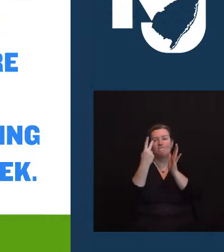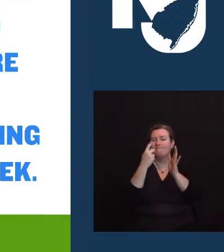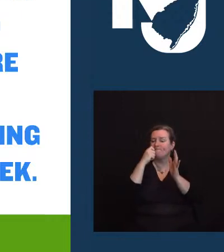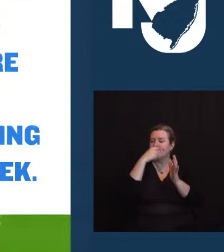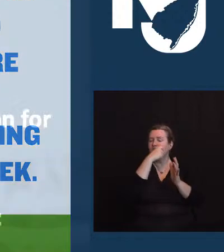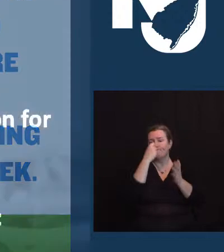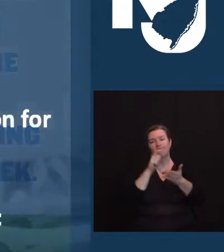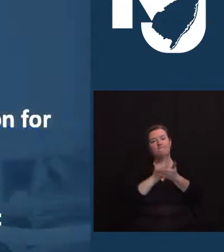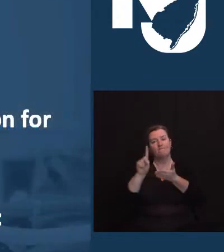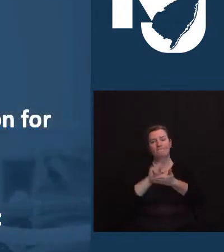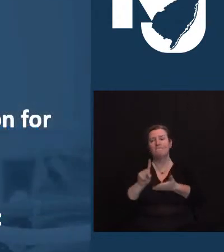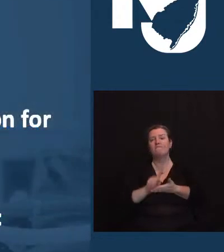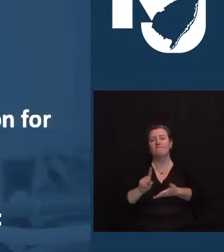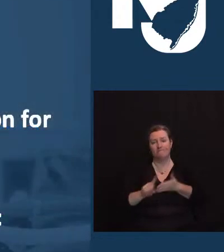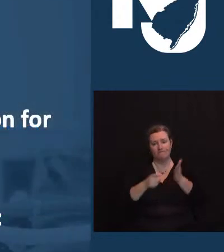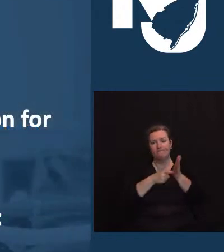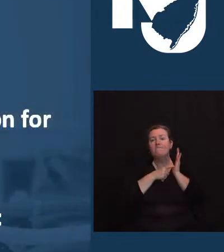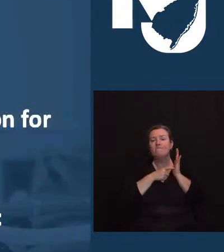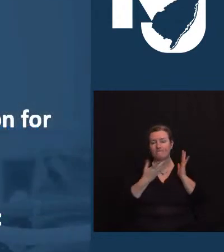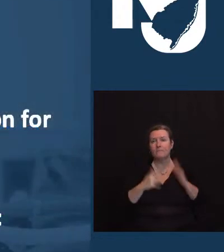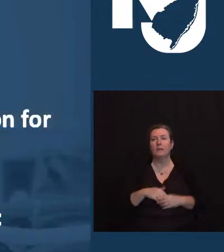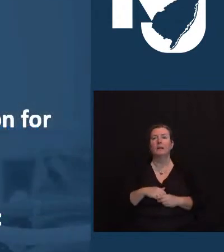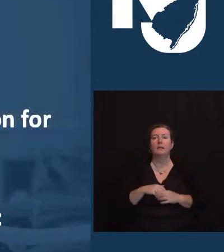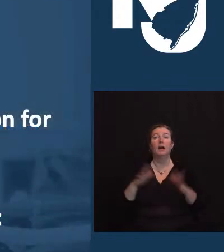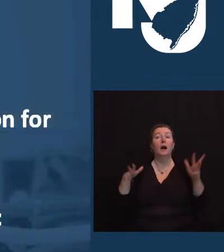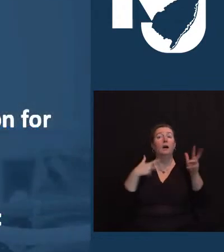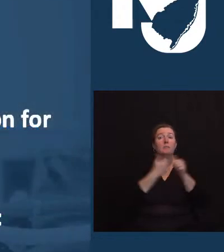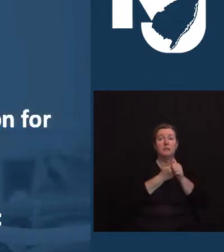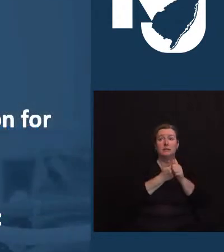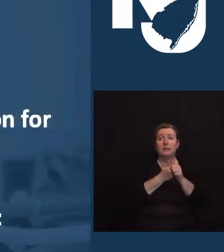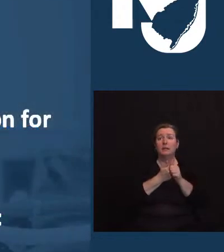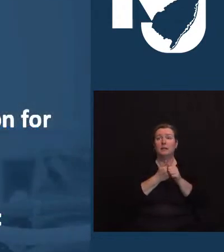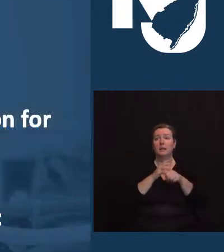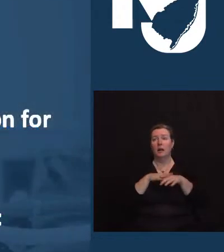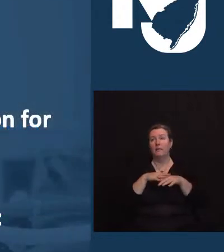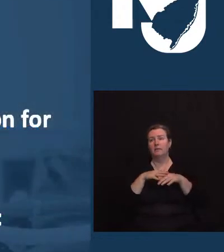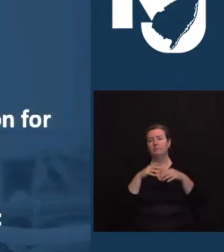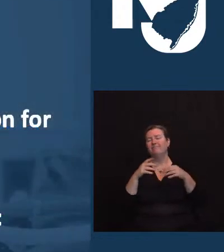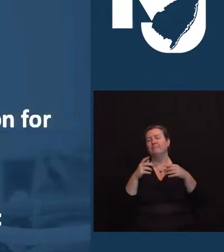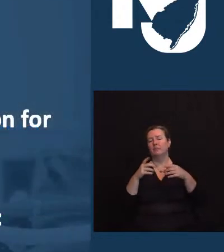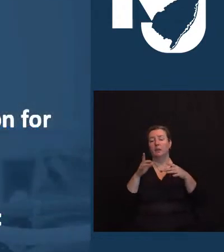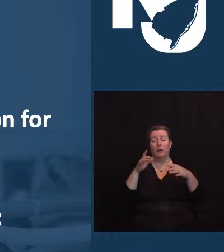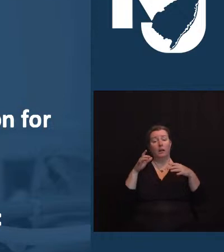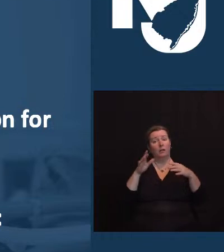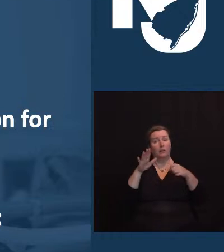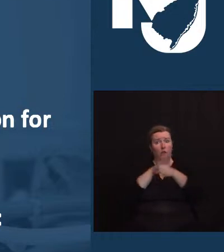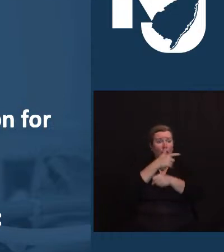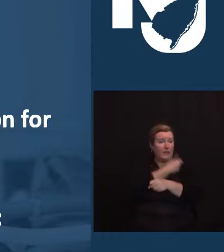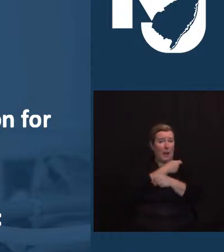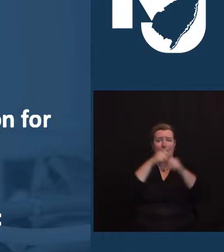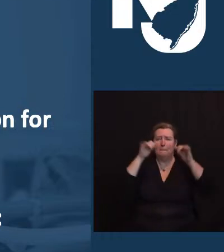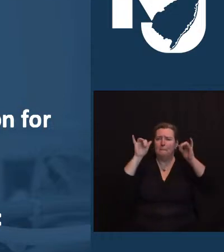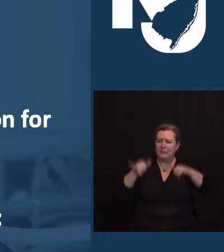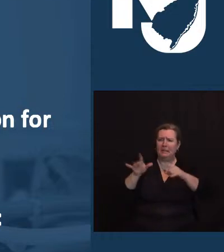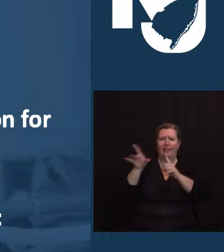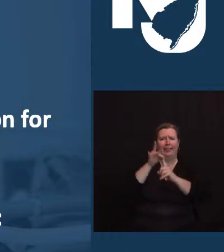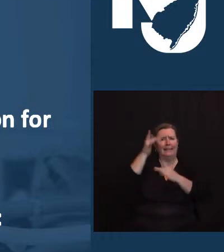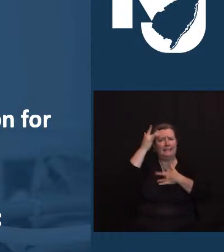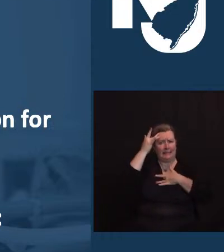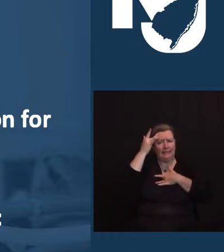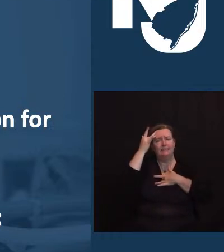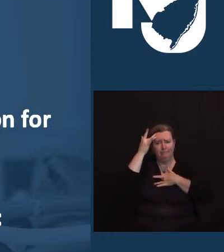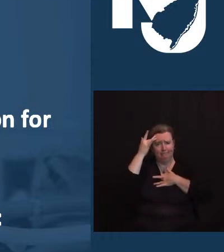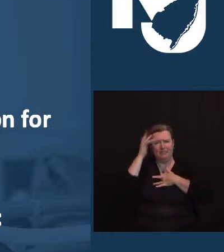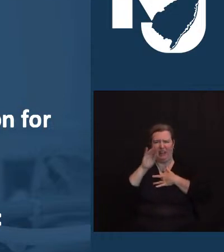Now, moving forward, let's do a quick update of the analysis of breakthrough infections among the fully vaccinated. And this latest data takes us